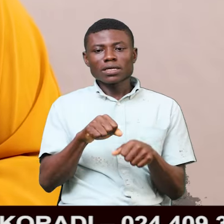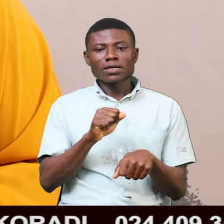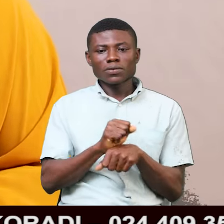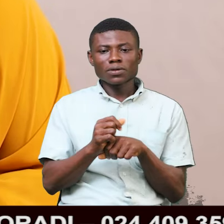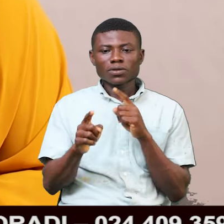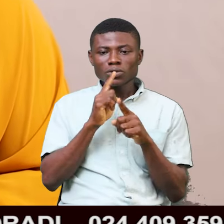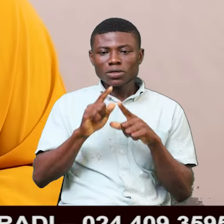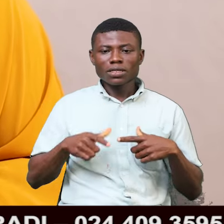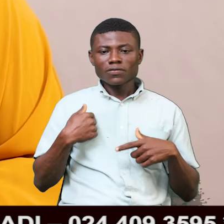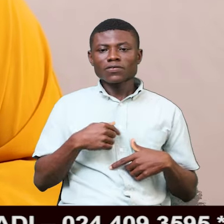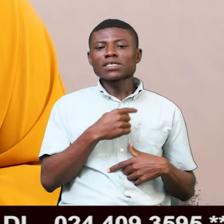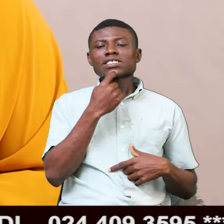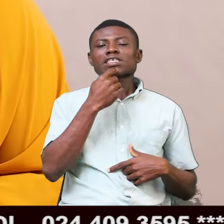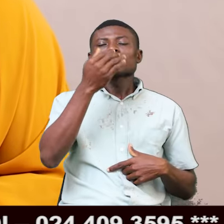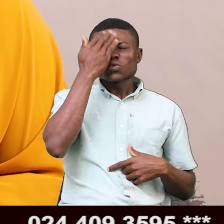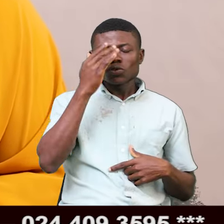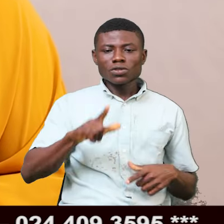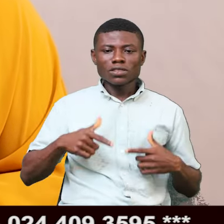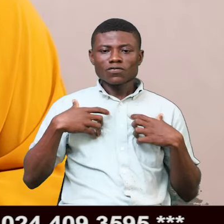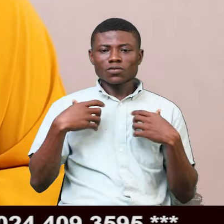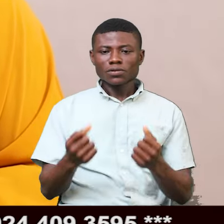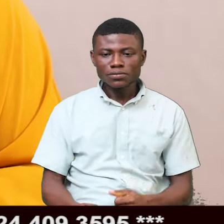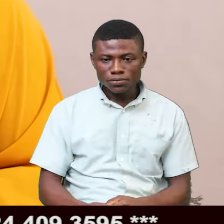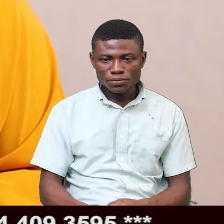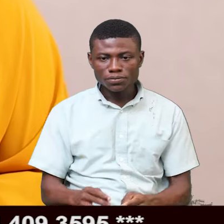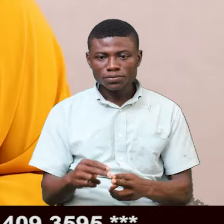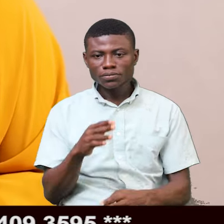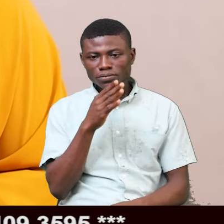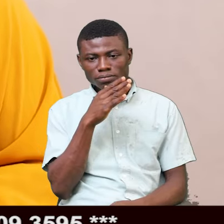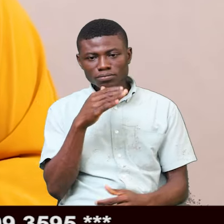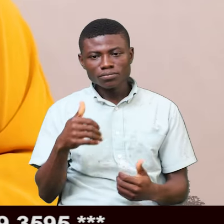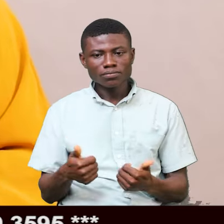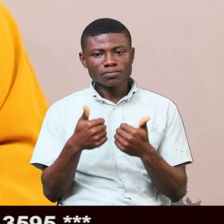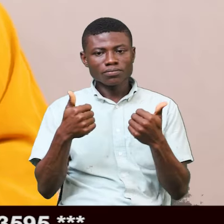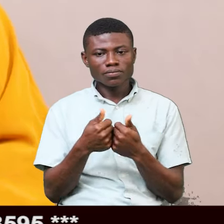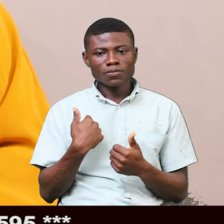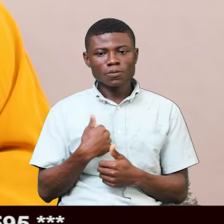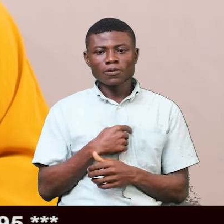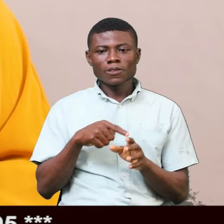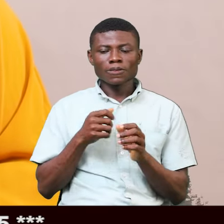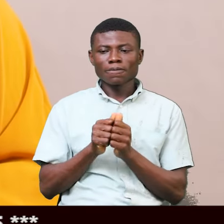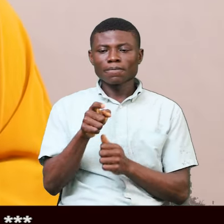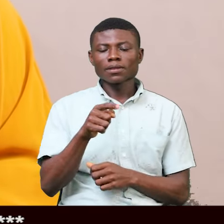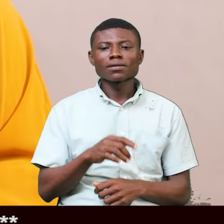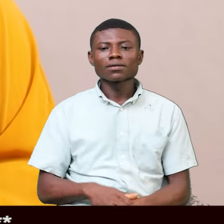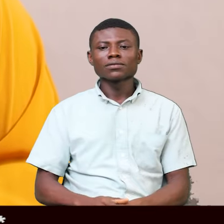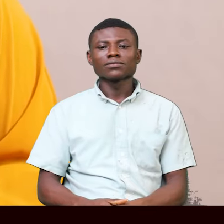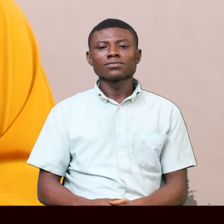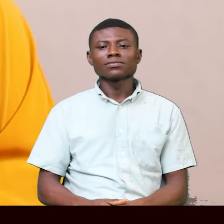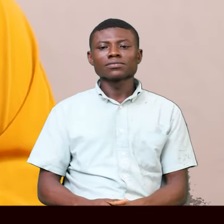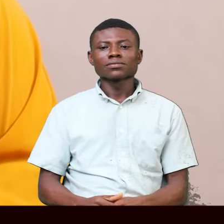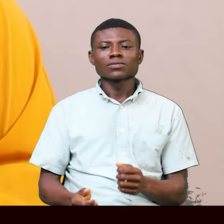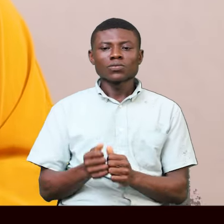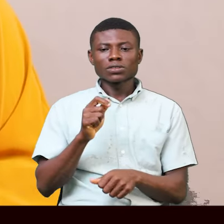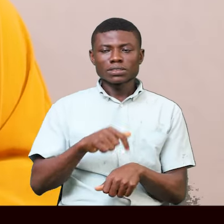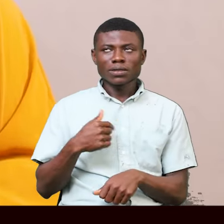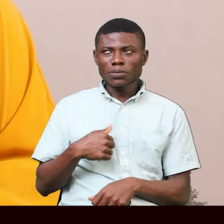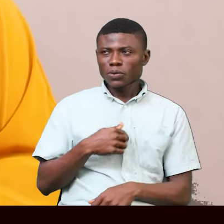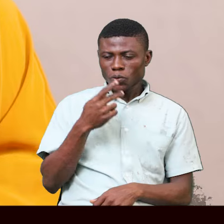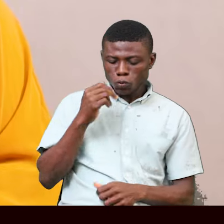talk life yesi know and live well. Mama, challenges inti ma memra oho first. Eye anaye huse mwomu